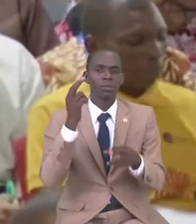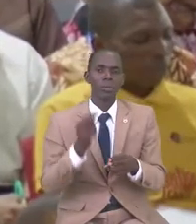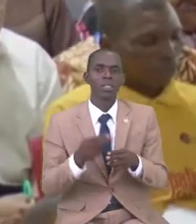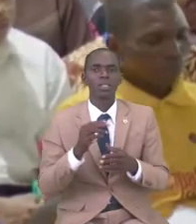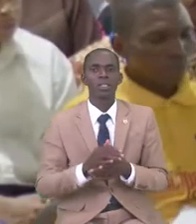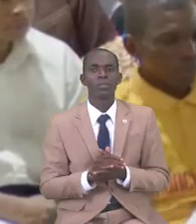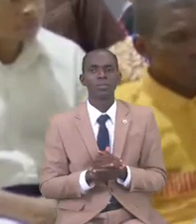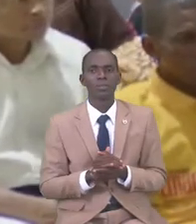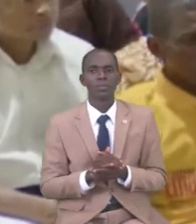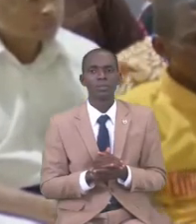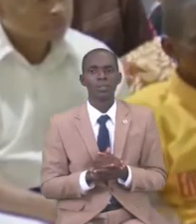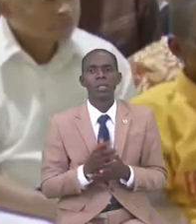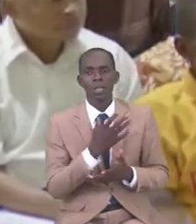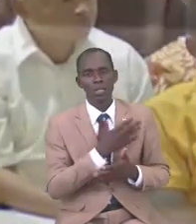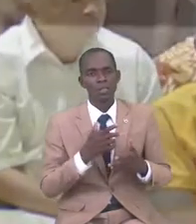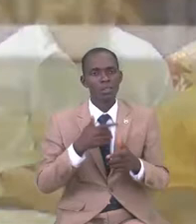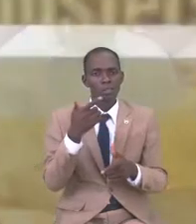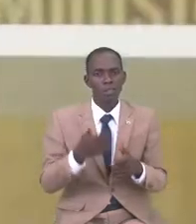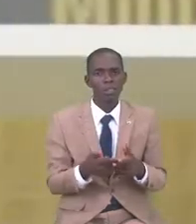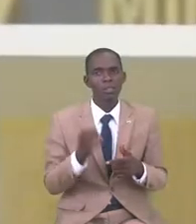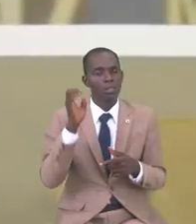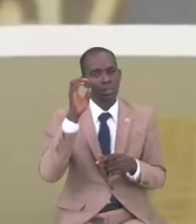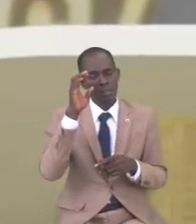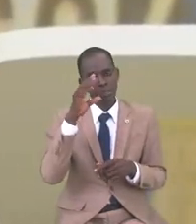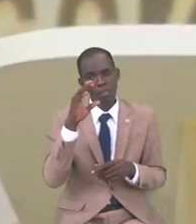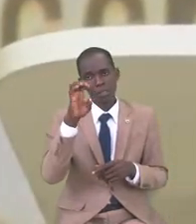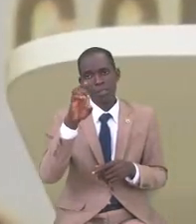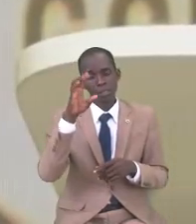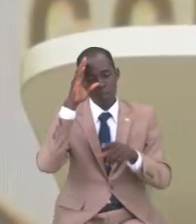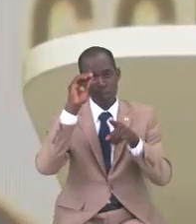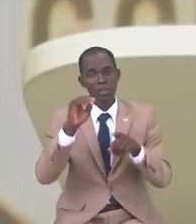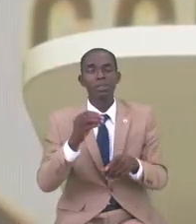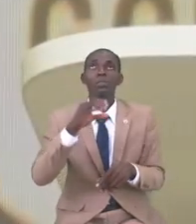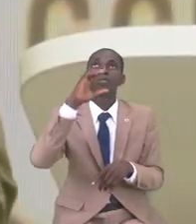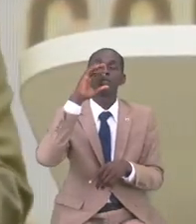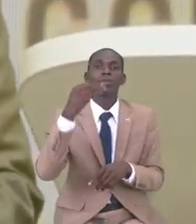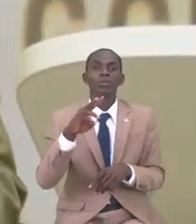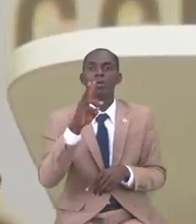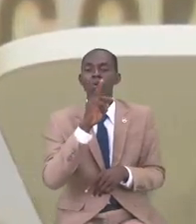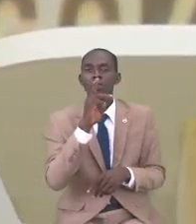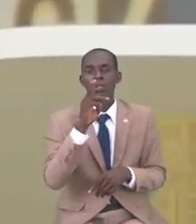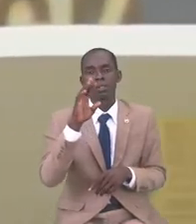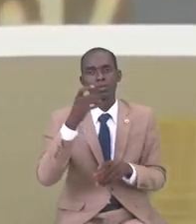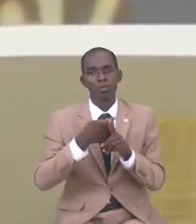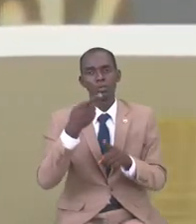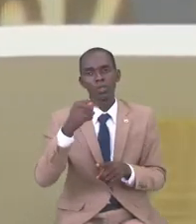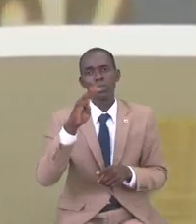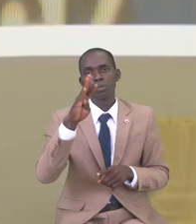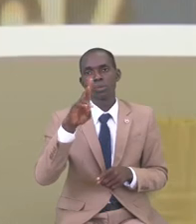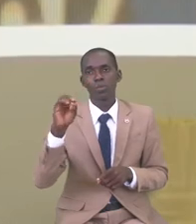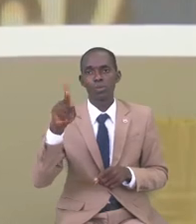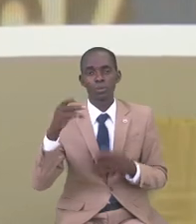Amen. And then he drank of the brook there. Look at verse 7. In verse 7, and it came